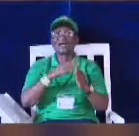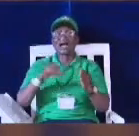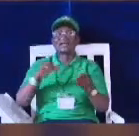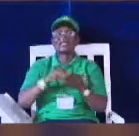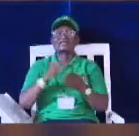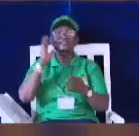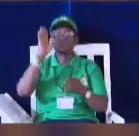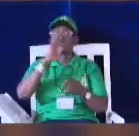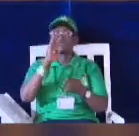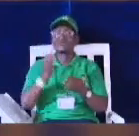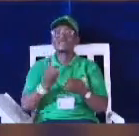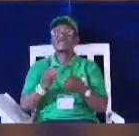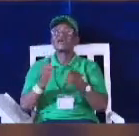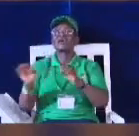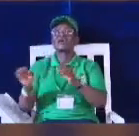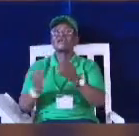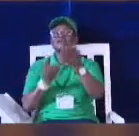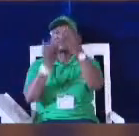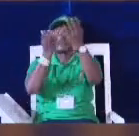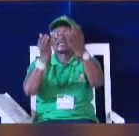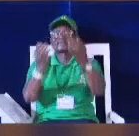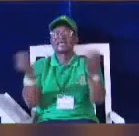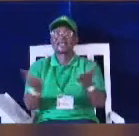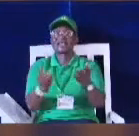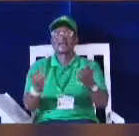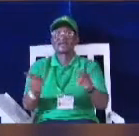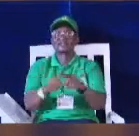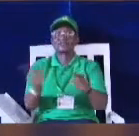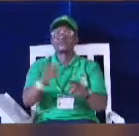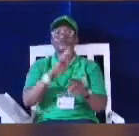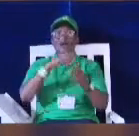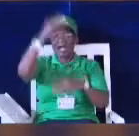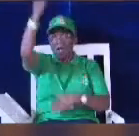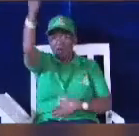here, so you are welcome to